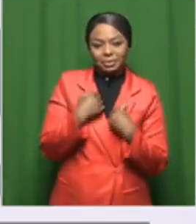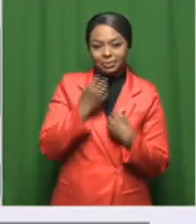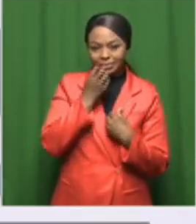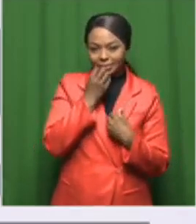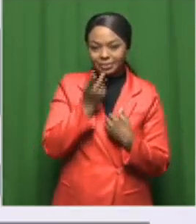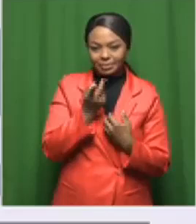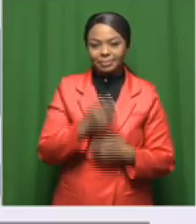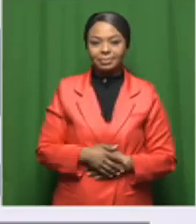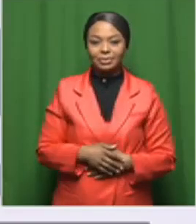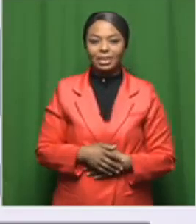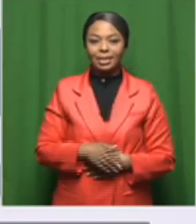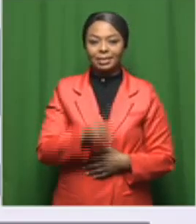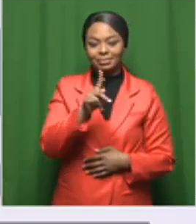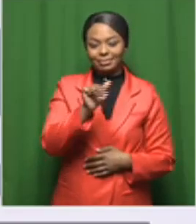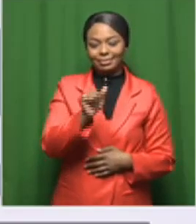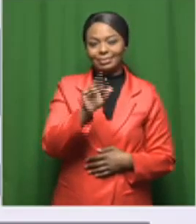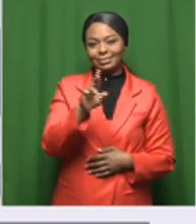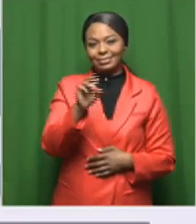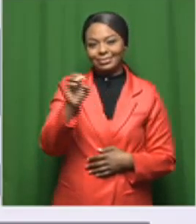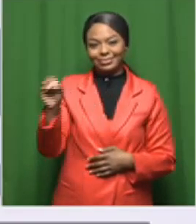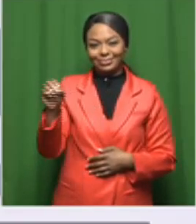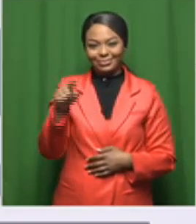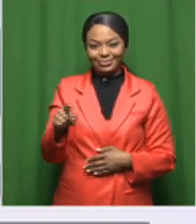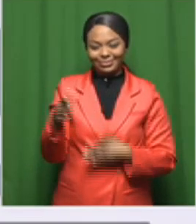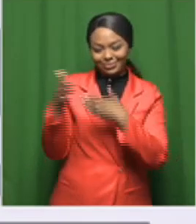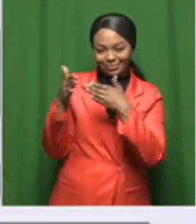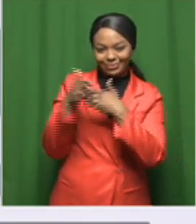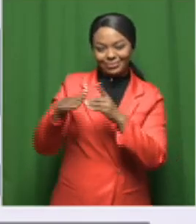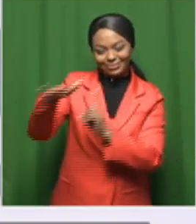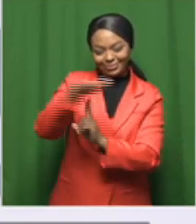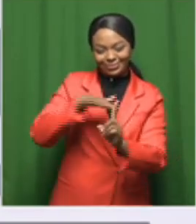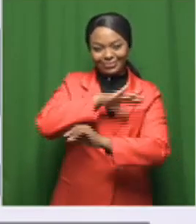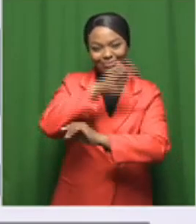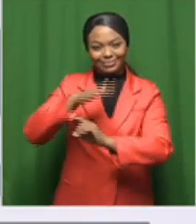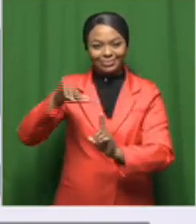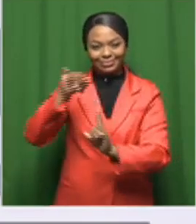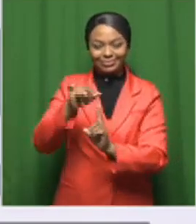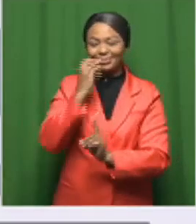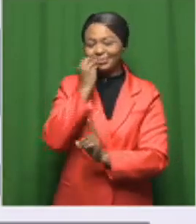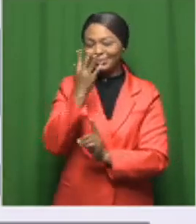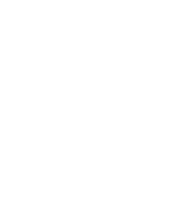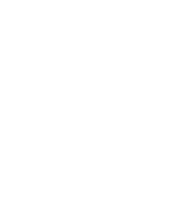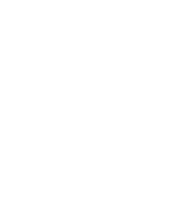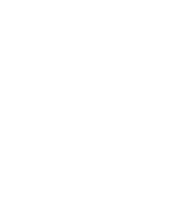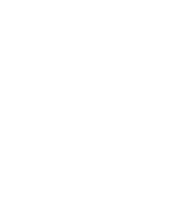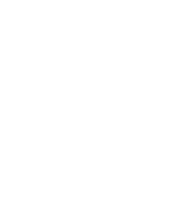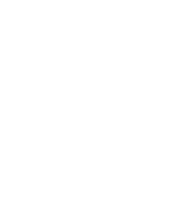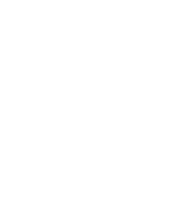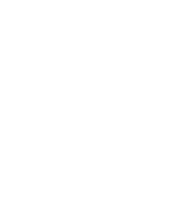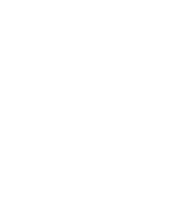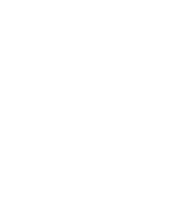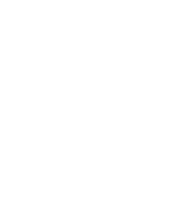of the Karoo, of course, you can see how cross-border collaboration can extend beyond borders. Thanks, Leanne, for that update.